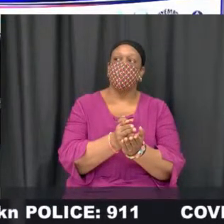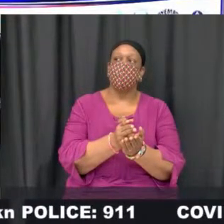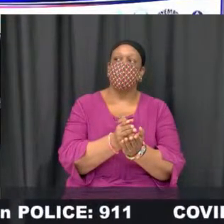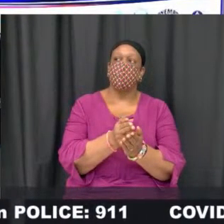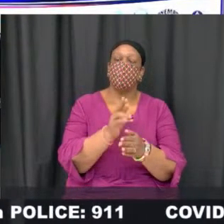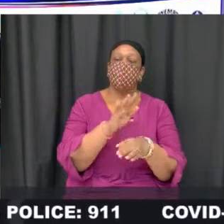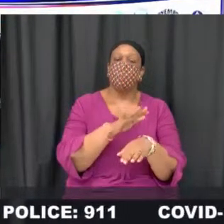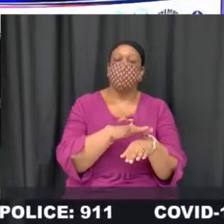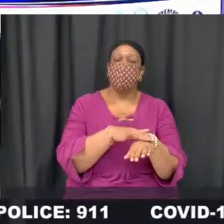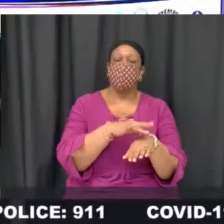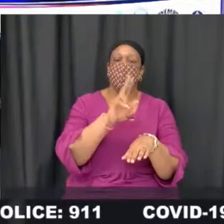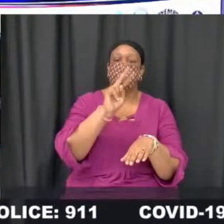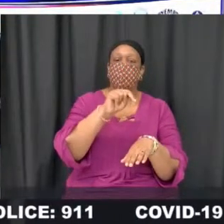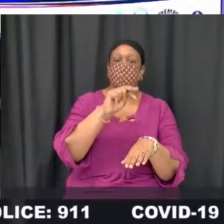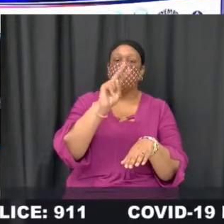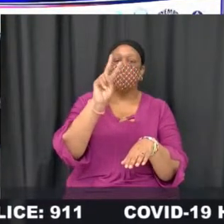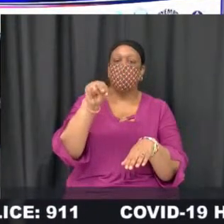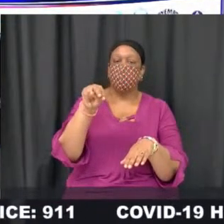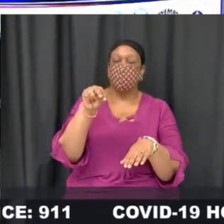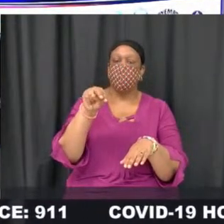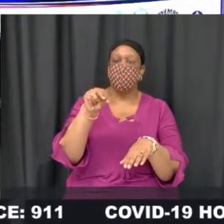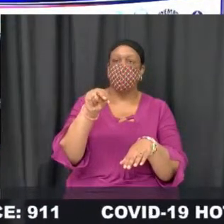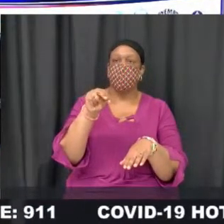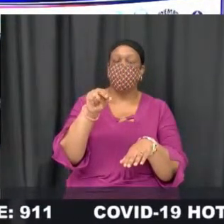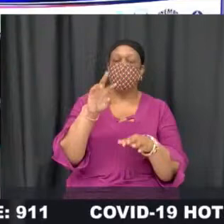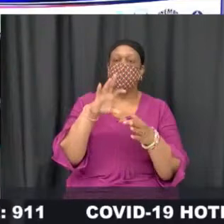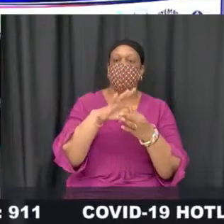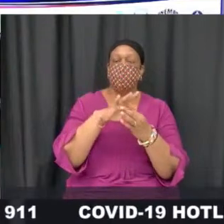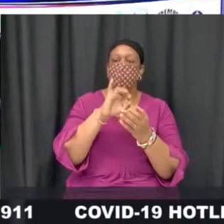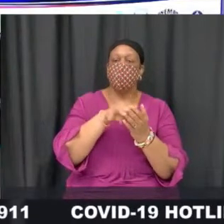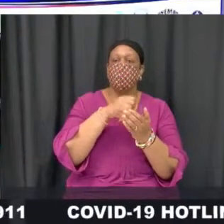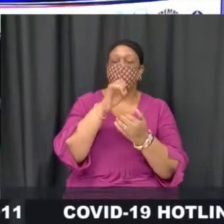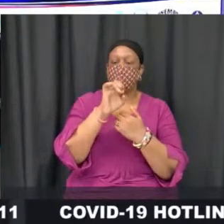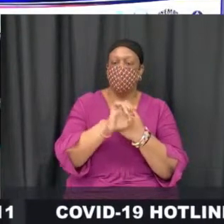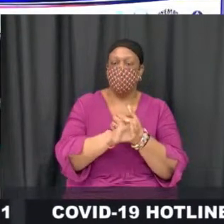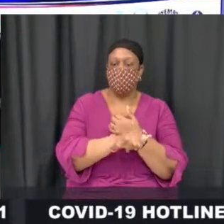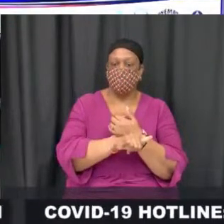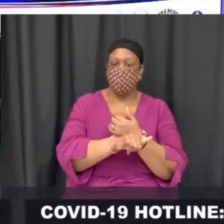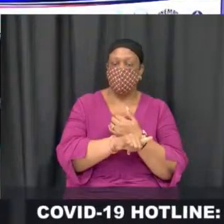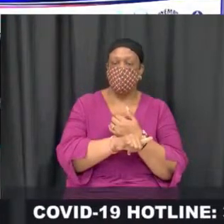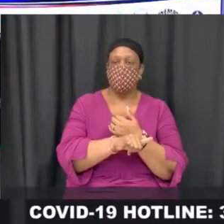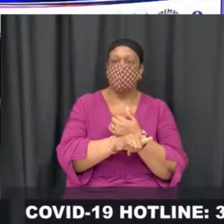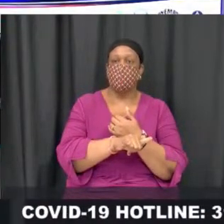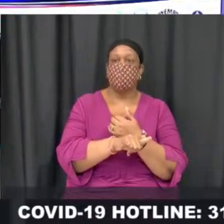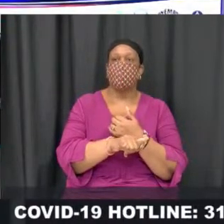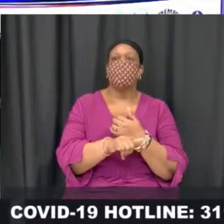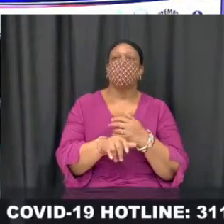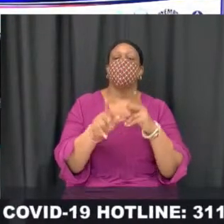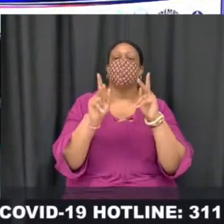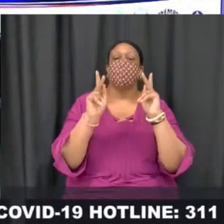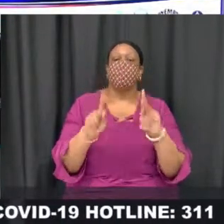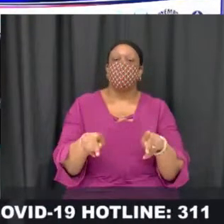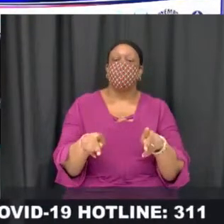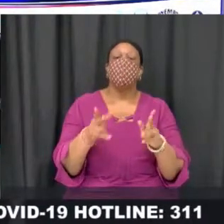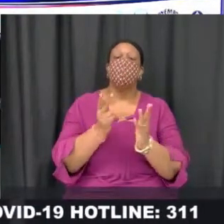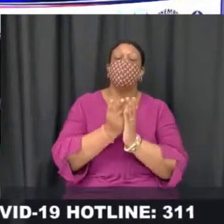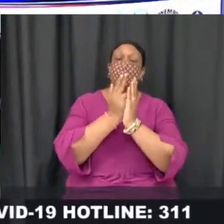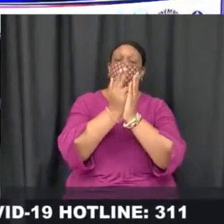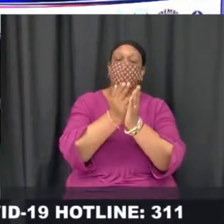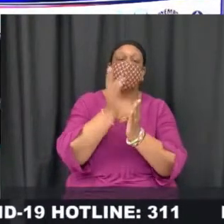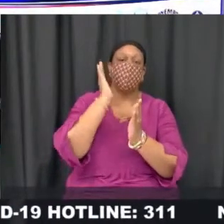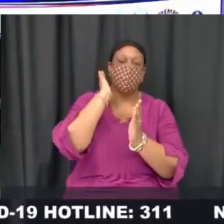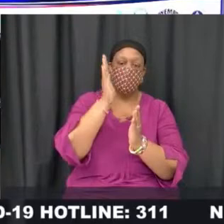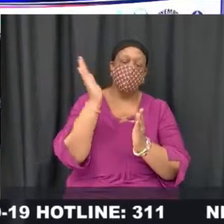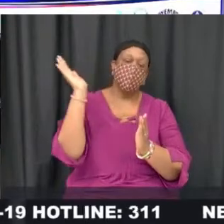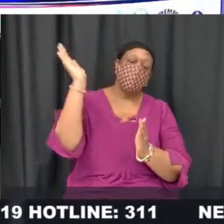July 2021. In this regard, we are appealing to all the tourism stakeholders who will